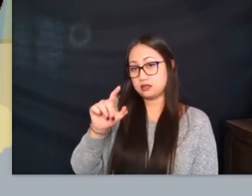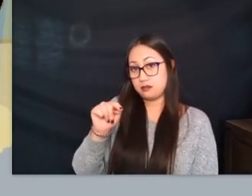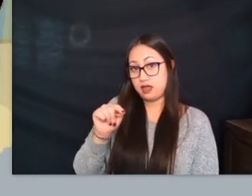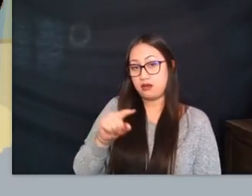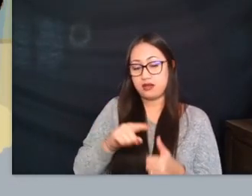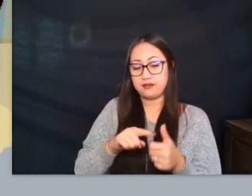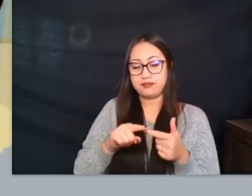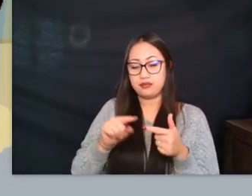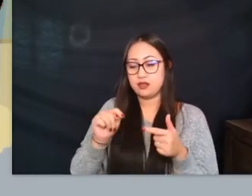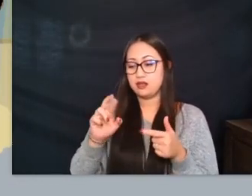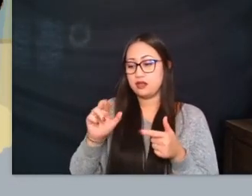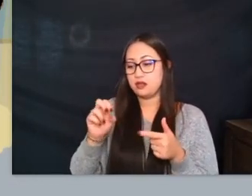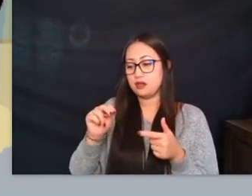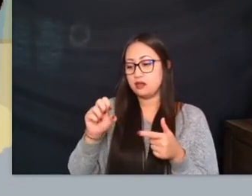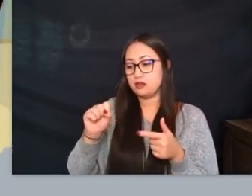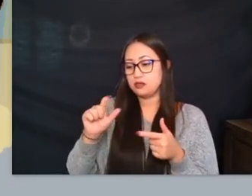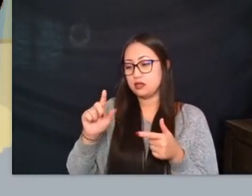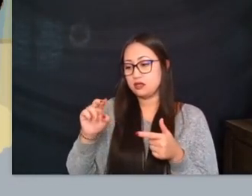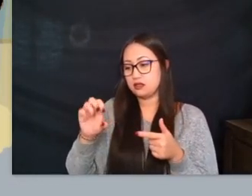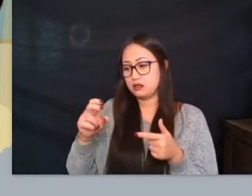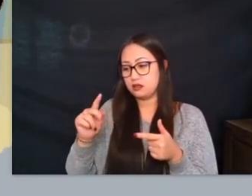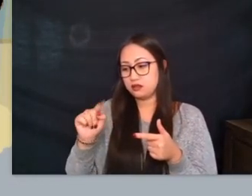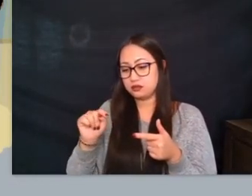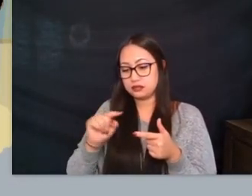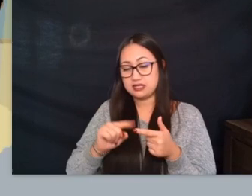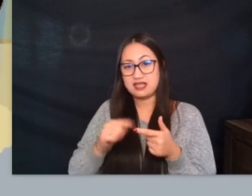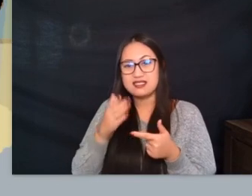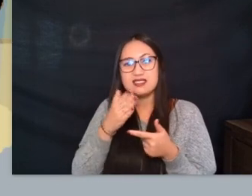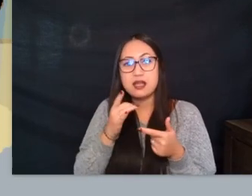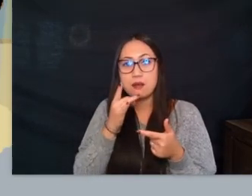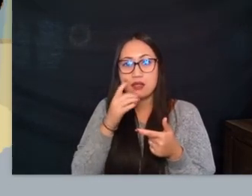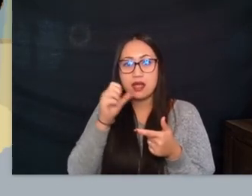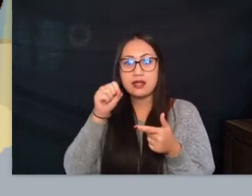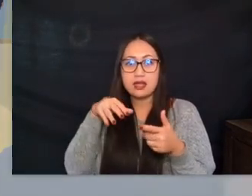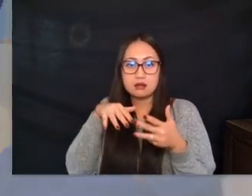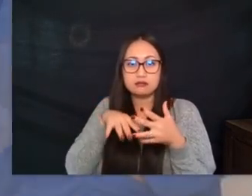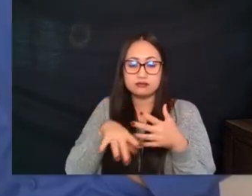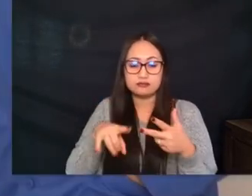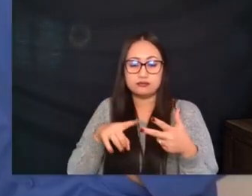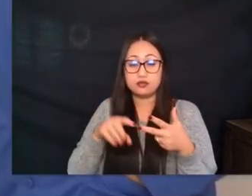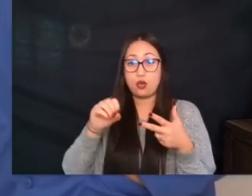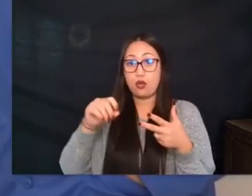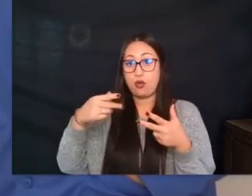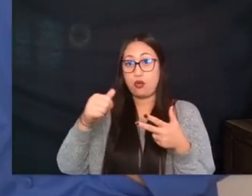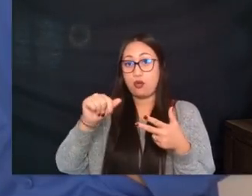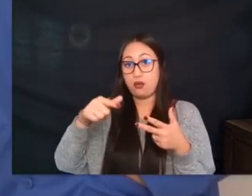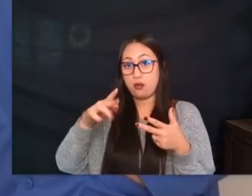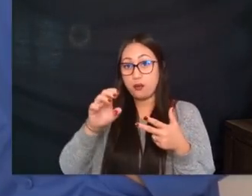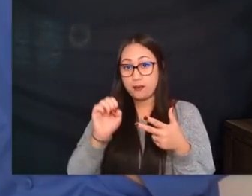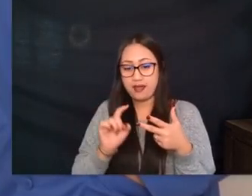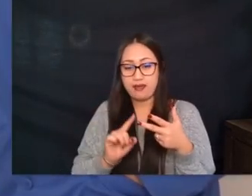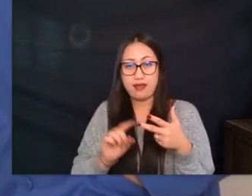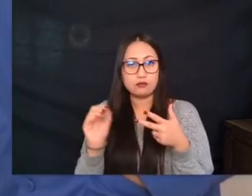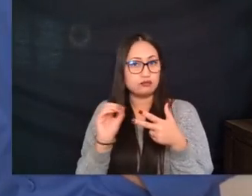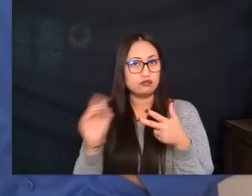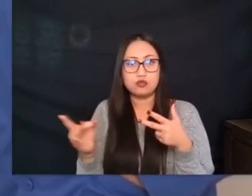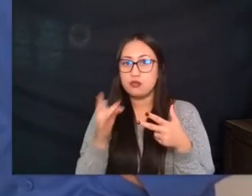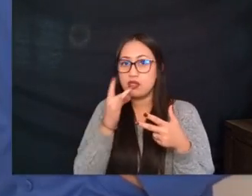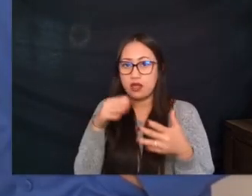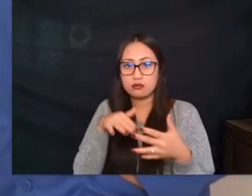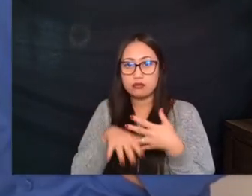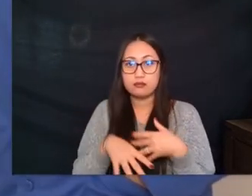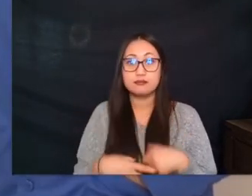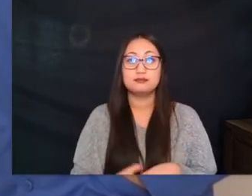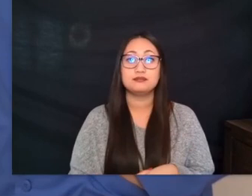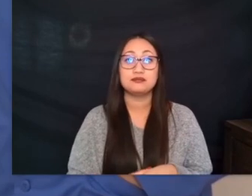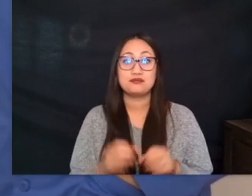pass through. Opaque objects make really good shadows. That's a lot of cool stuff about shadows. Let's get